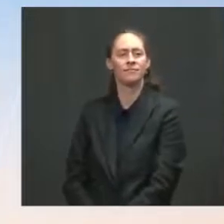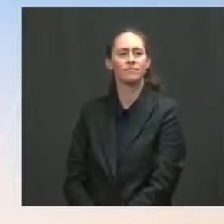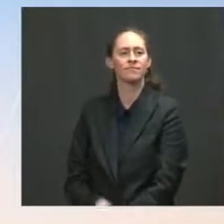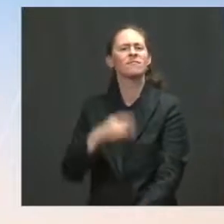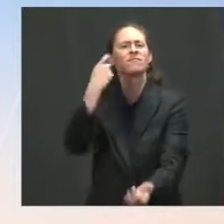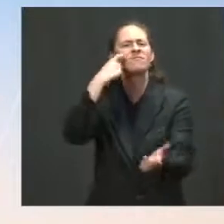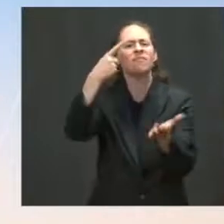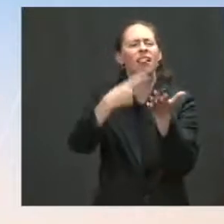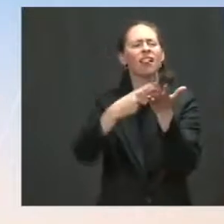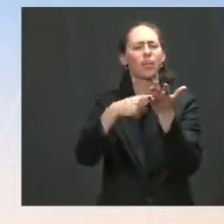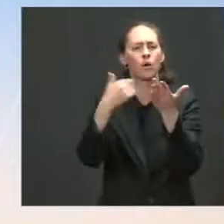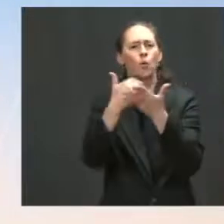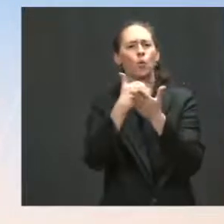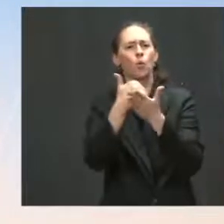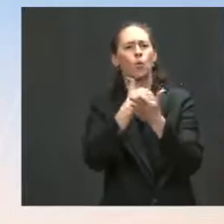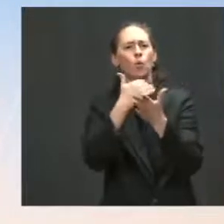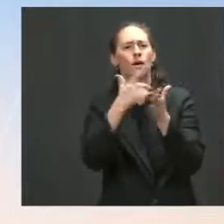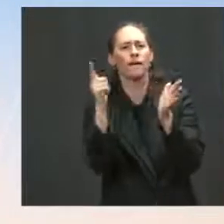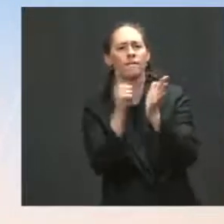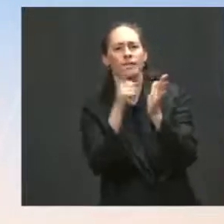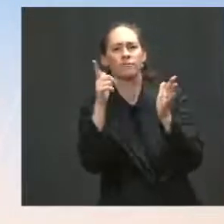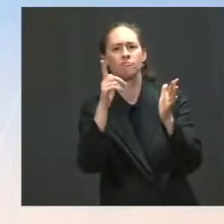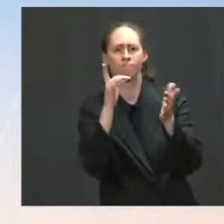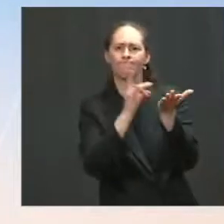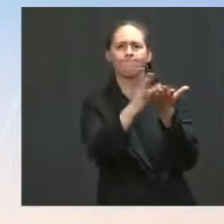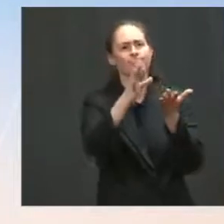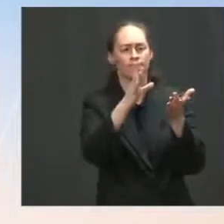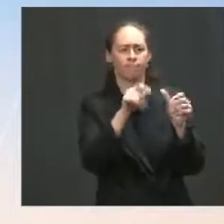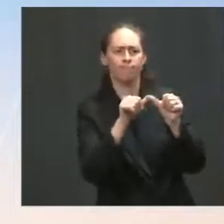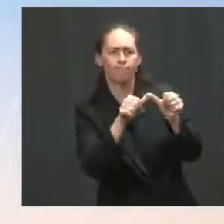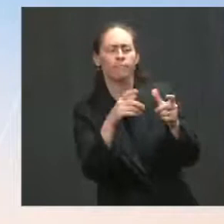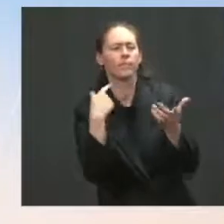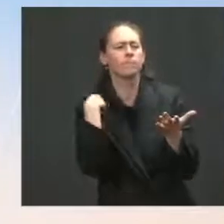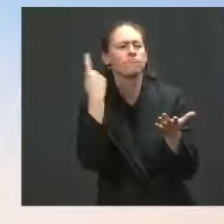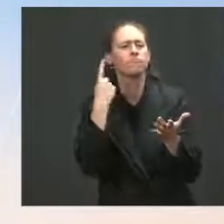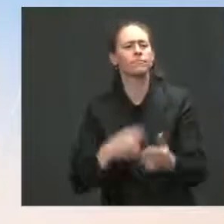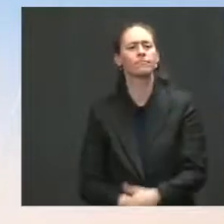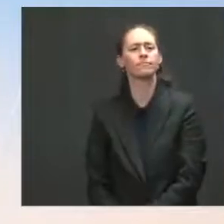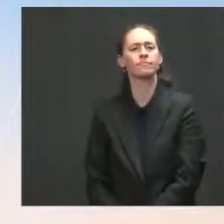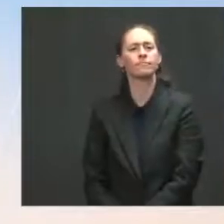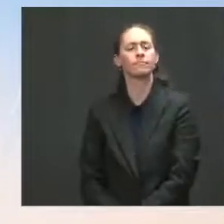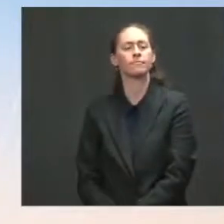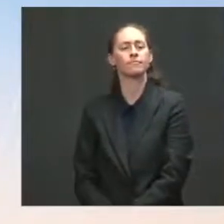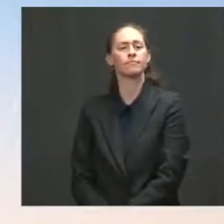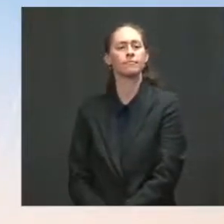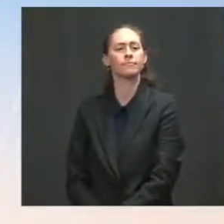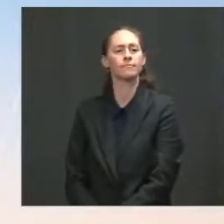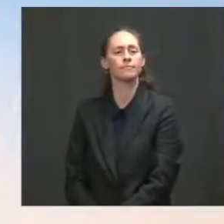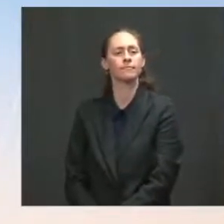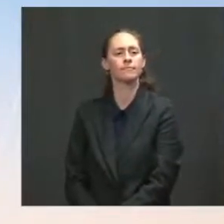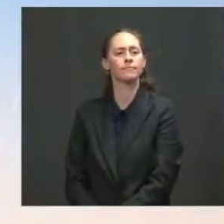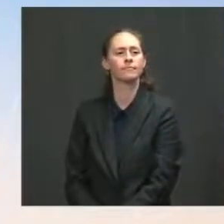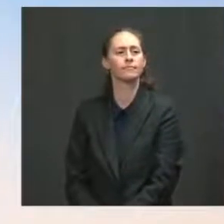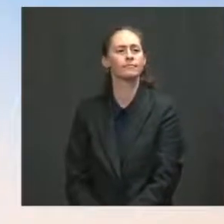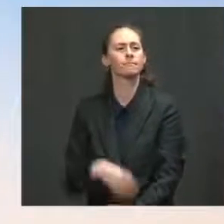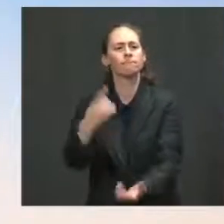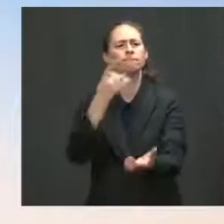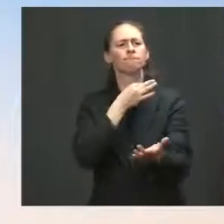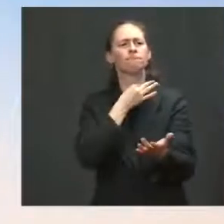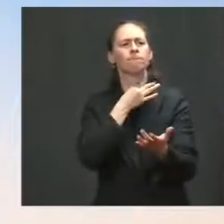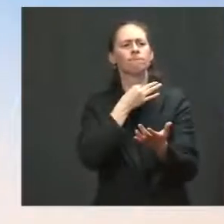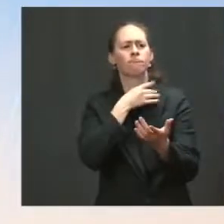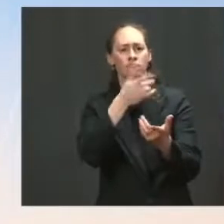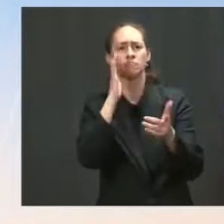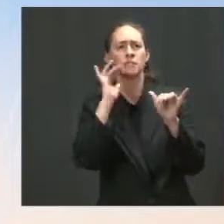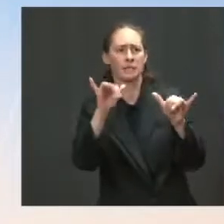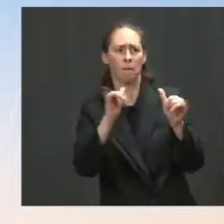not one that's nationwide as justification of why this is meets the legal threshold. But Gene Sperling